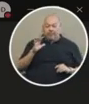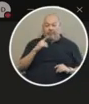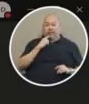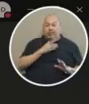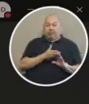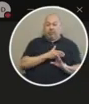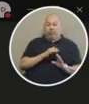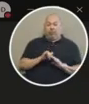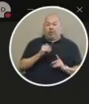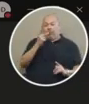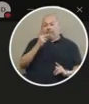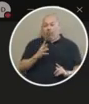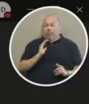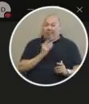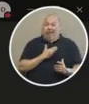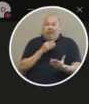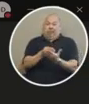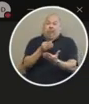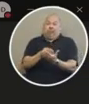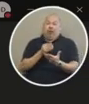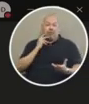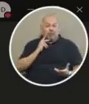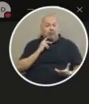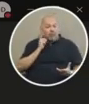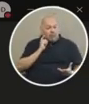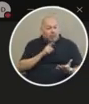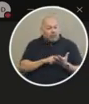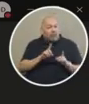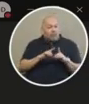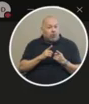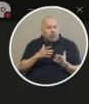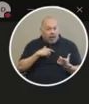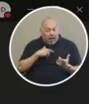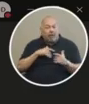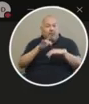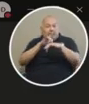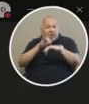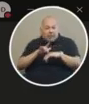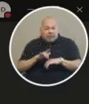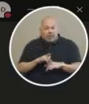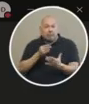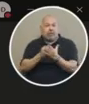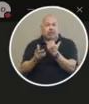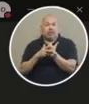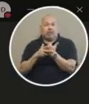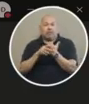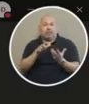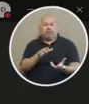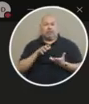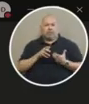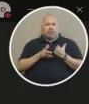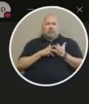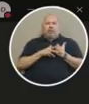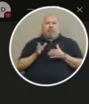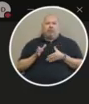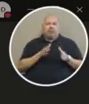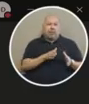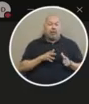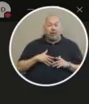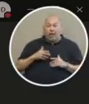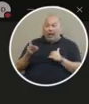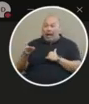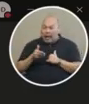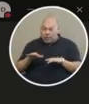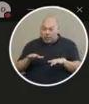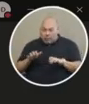As I mentioned, that's 3/4 of our budget. So identifying those departments that have current vacancies. I talked about the hiring freeze for the